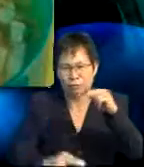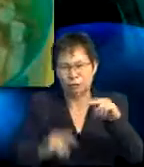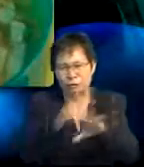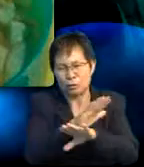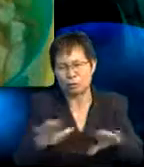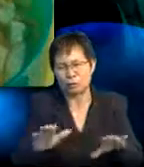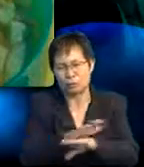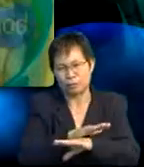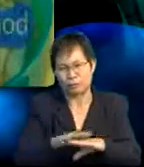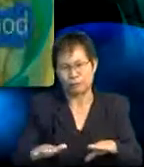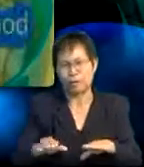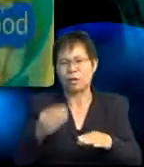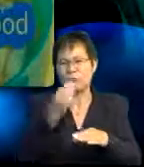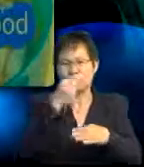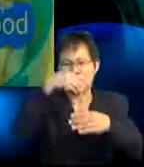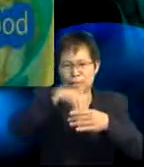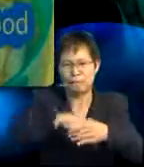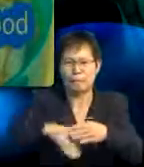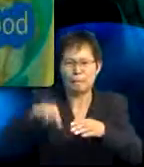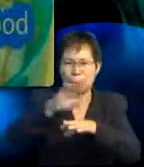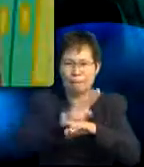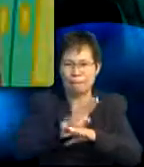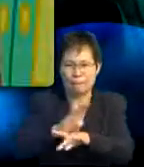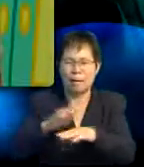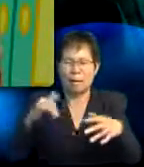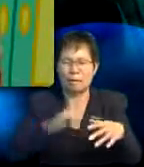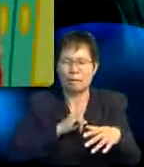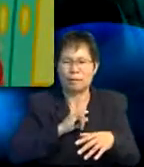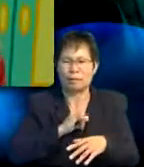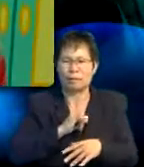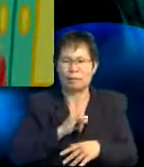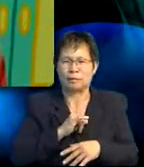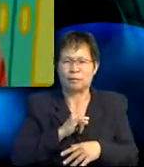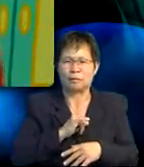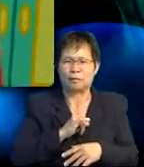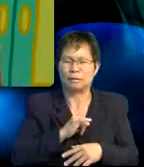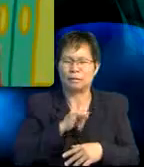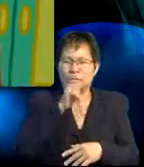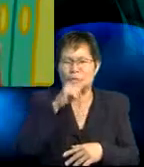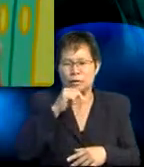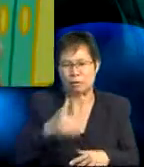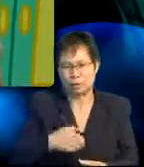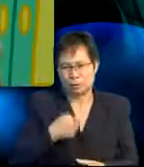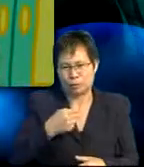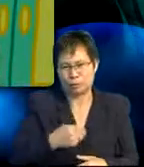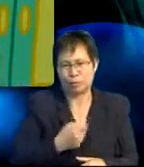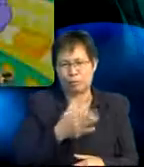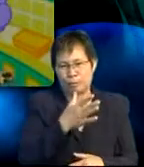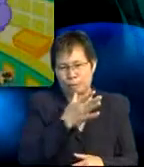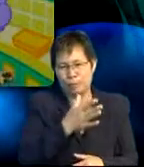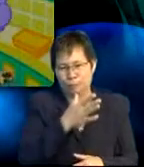Don't fool about with my food, Mum. I'm really not in the mood, Mum.